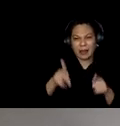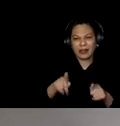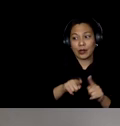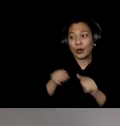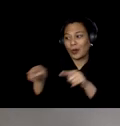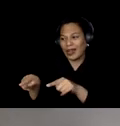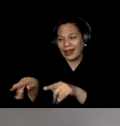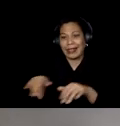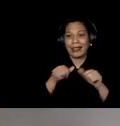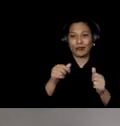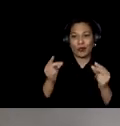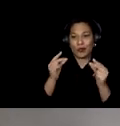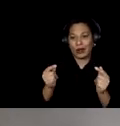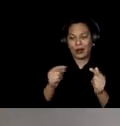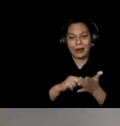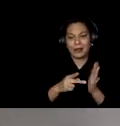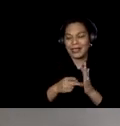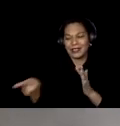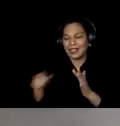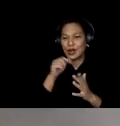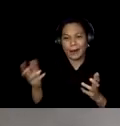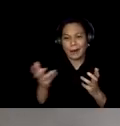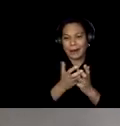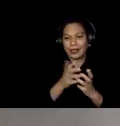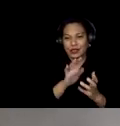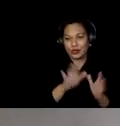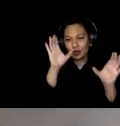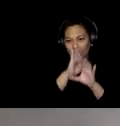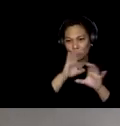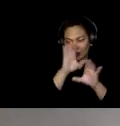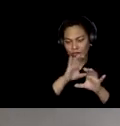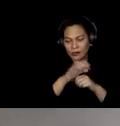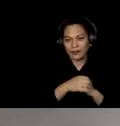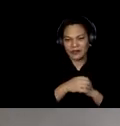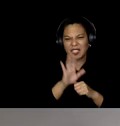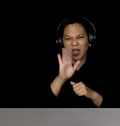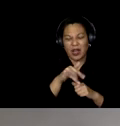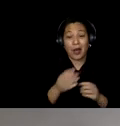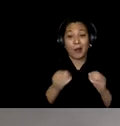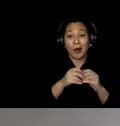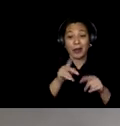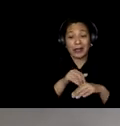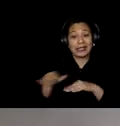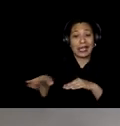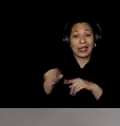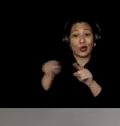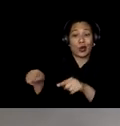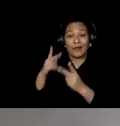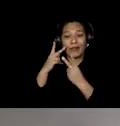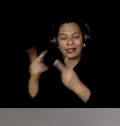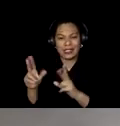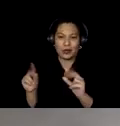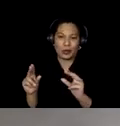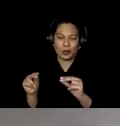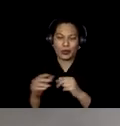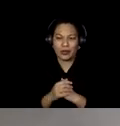and then they left. It must be not what they were looking for. Let's not send more people there, because obviously this is not